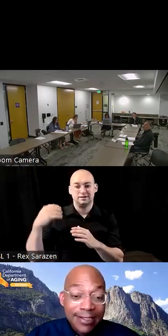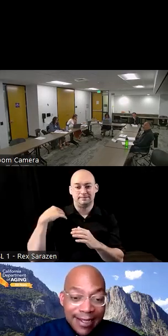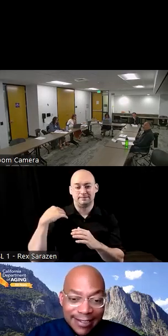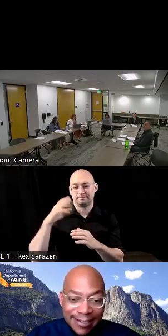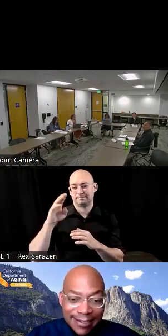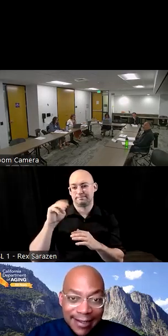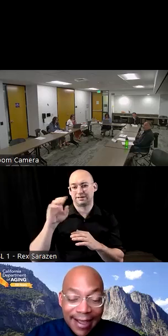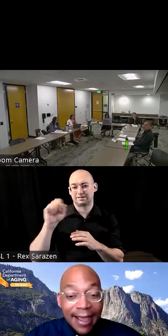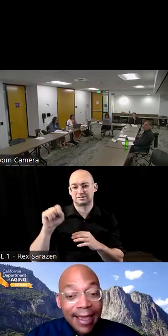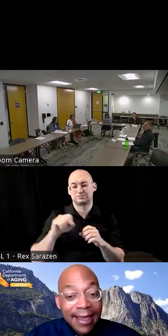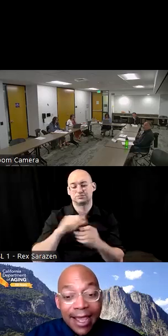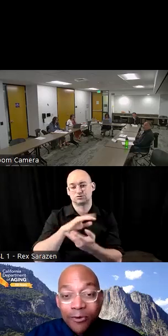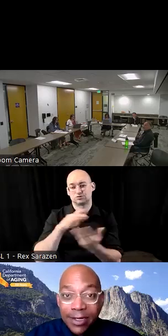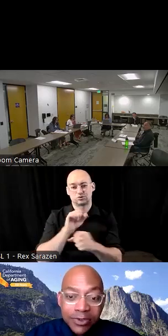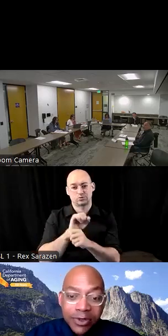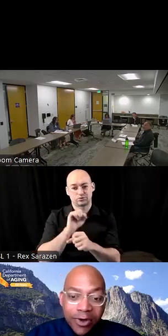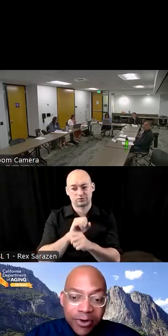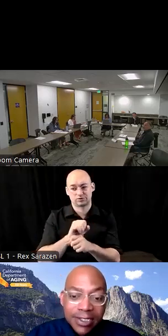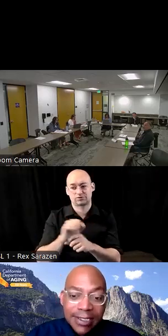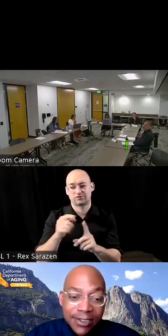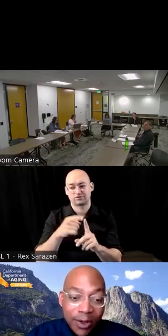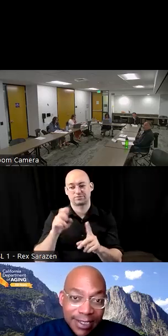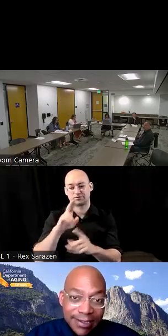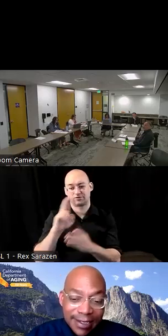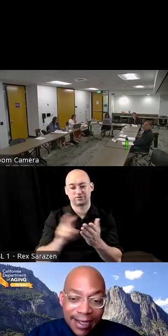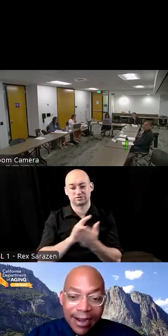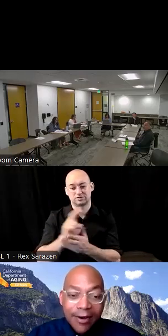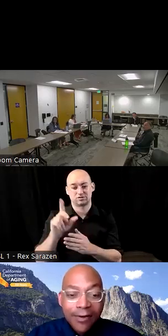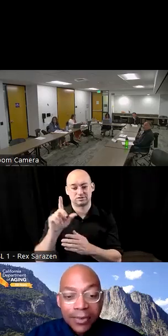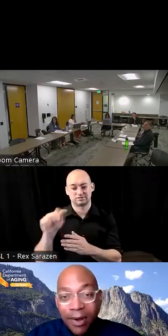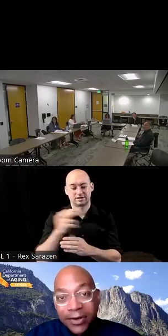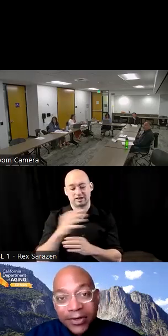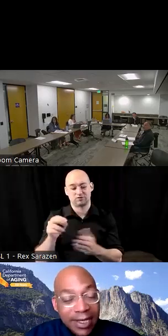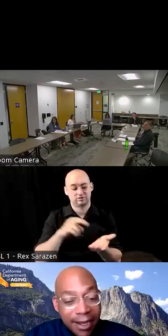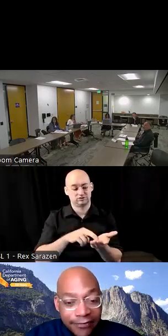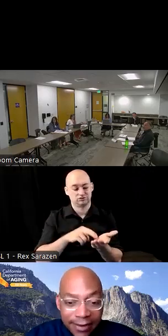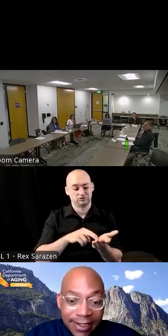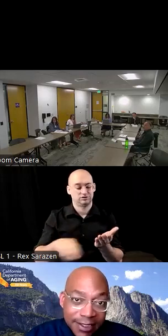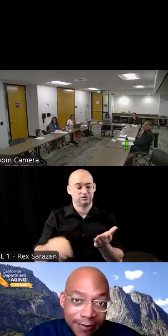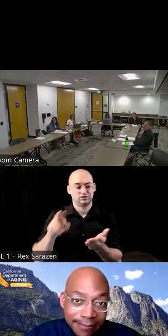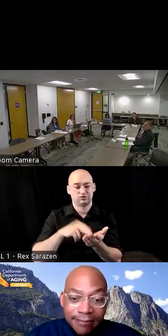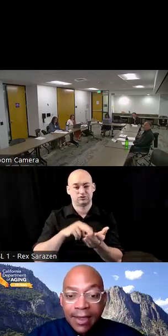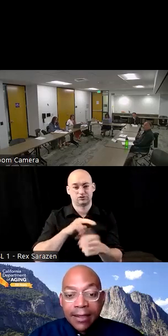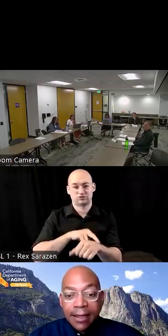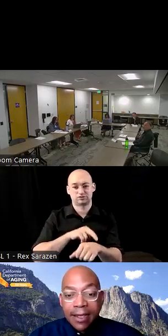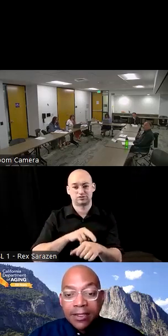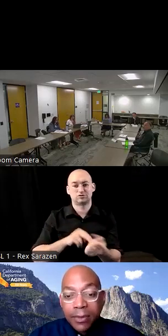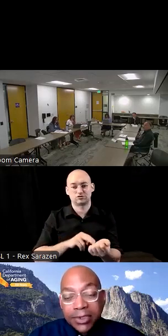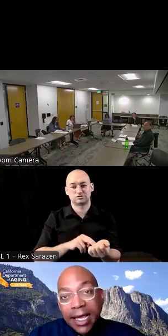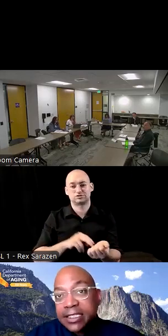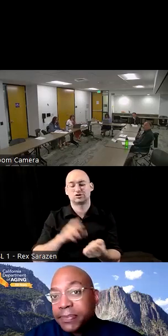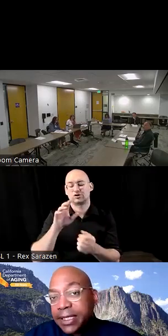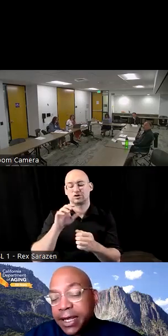Alzheimer's Los Angeles and a registered nurse consultant from the Partners in Care Foundation.